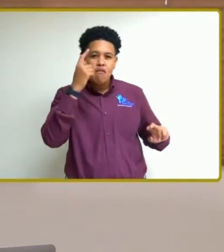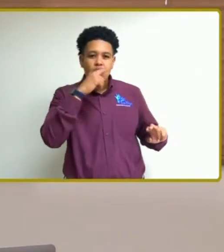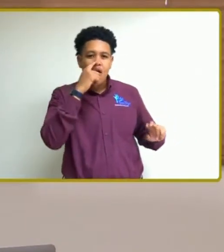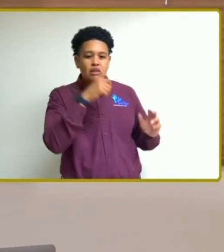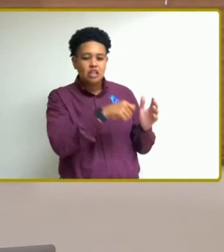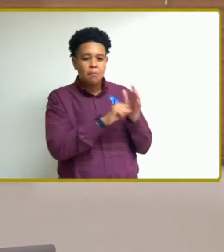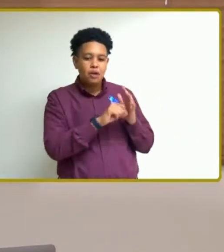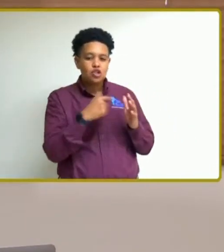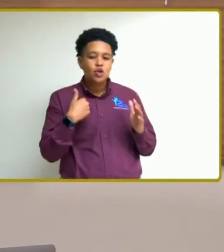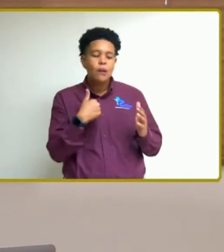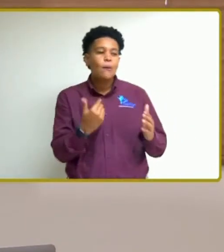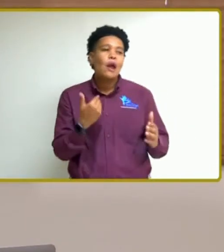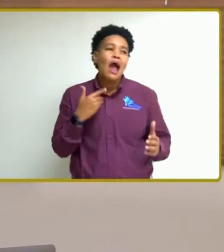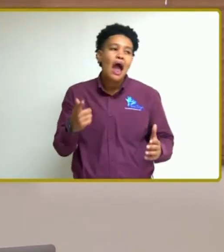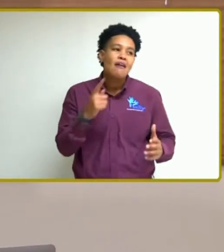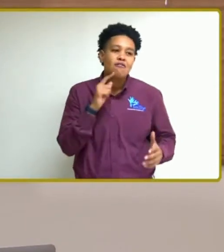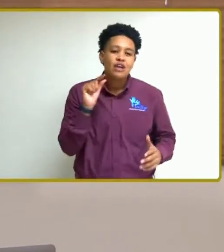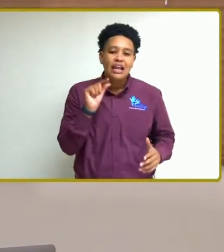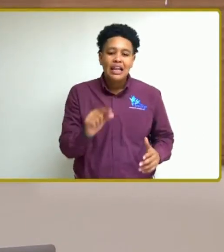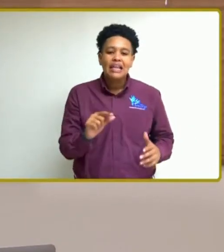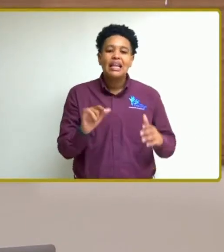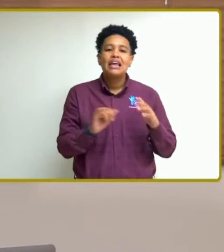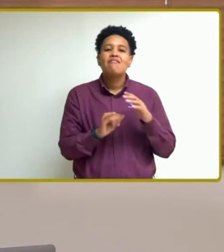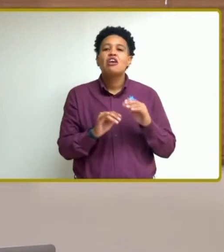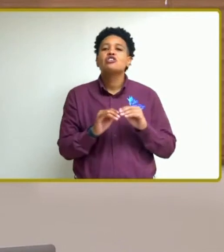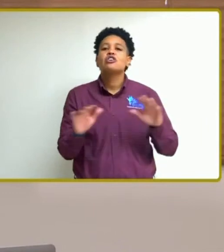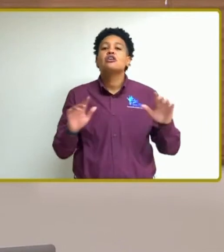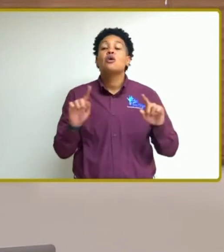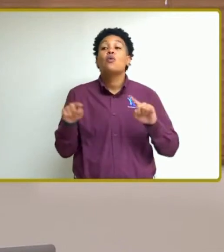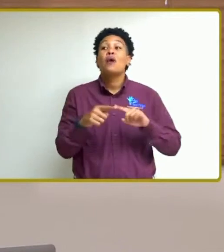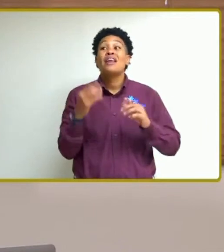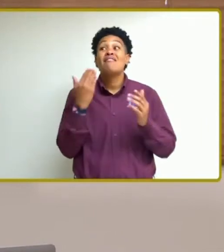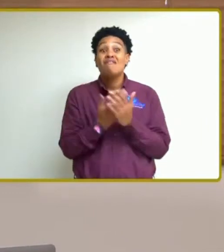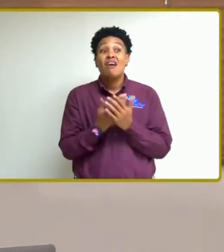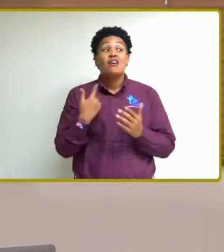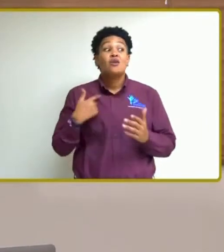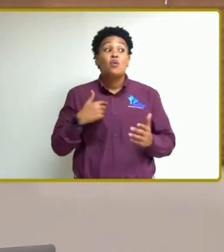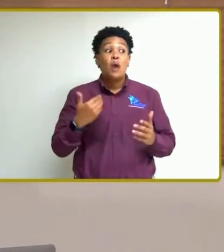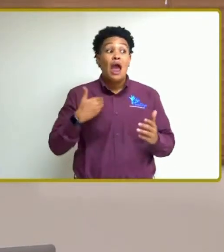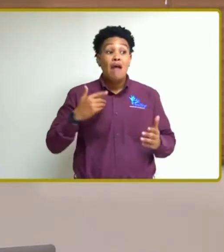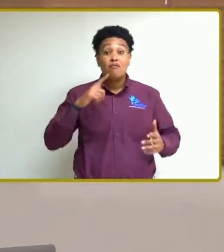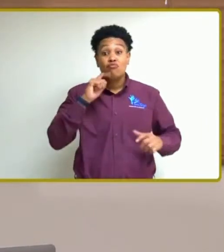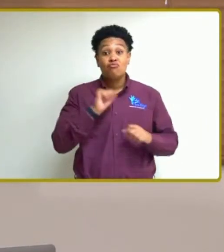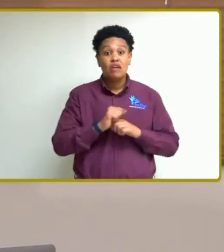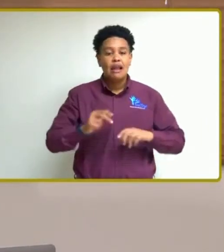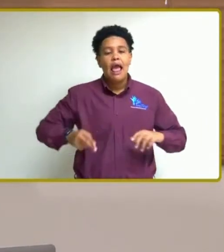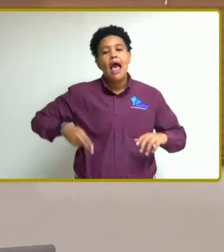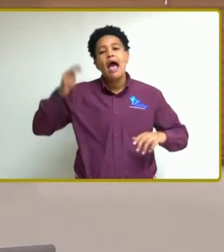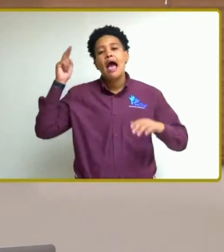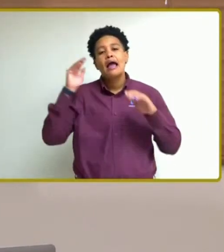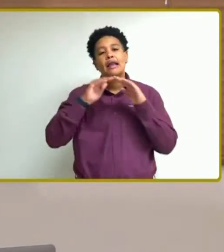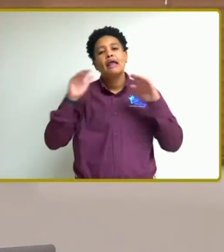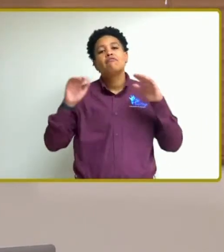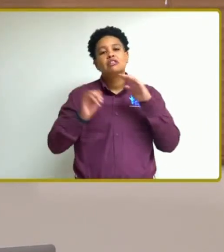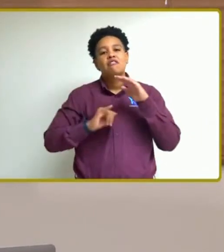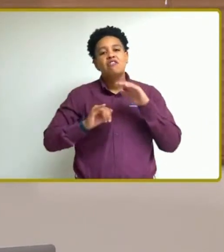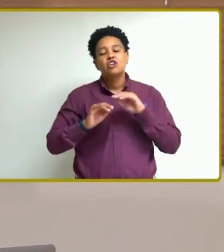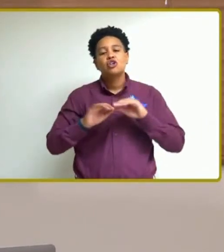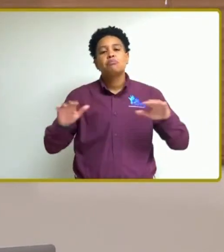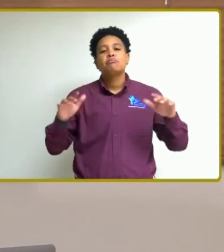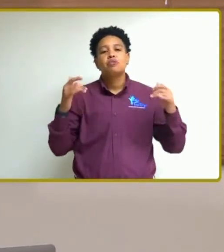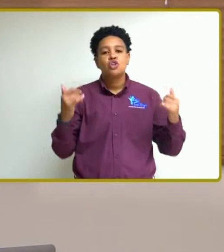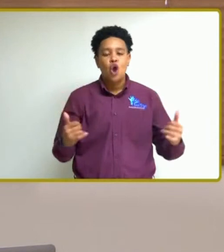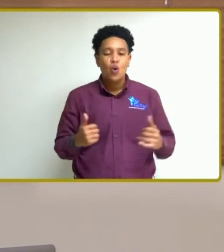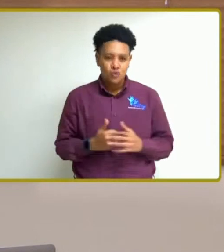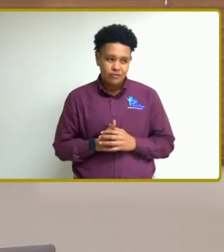impression that we are having very little infection when in fact we are having higher levels of infection.